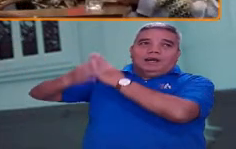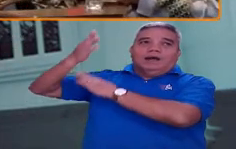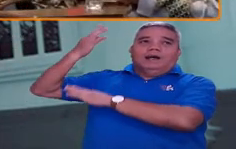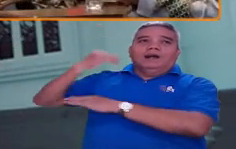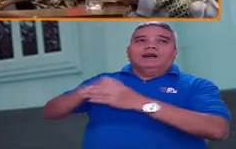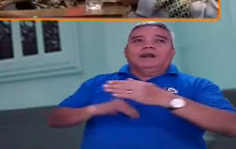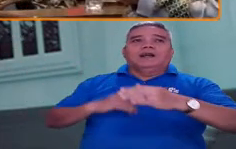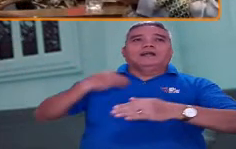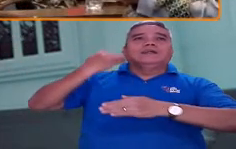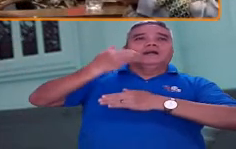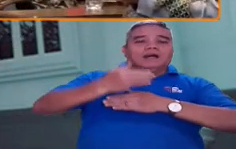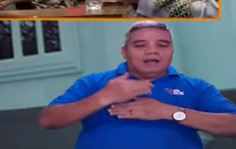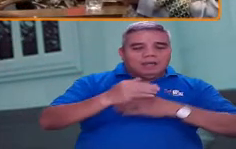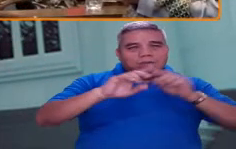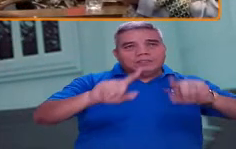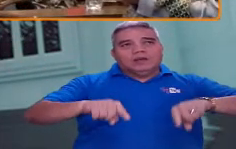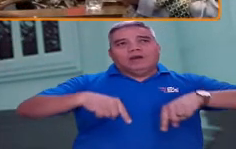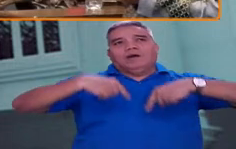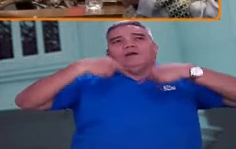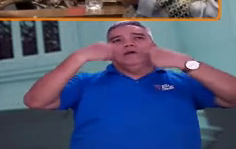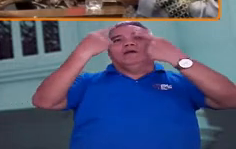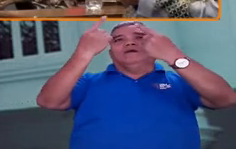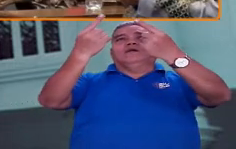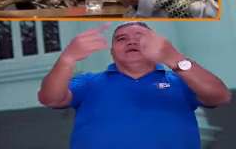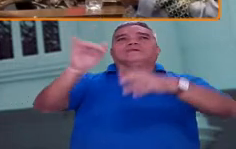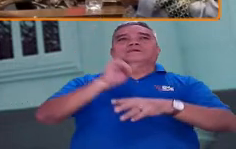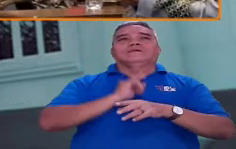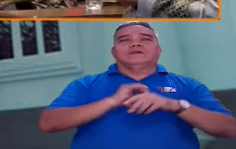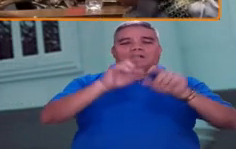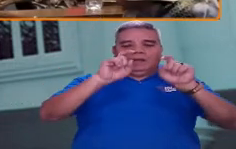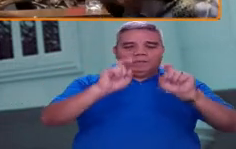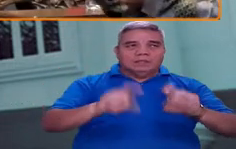regions beyond I must go.